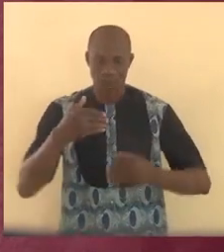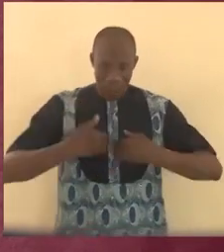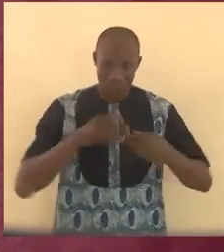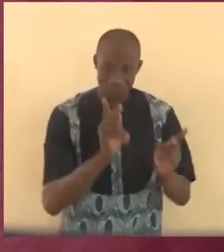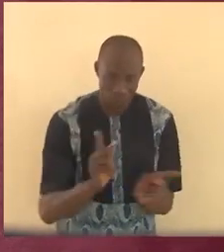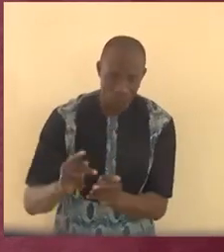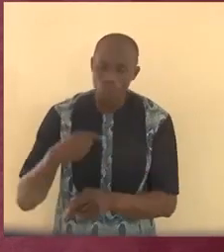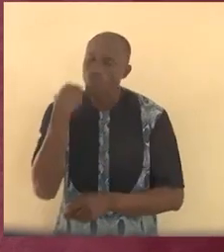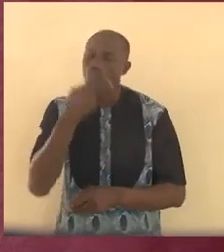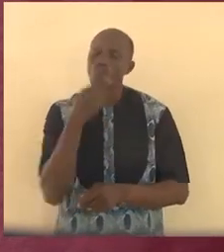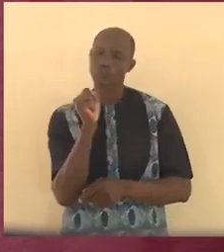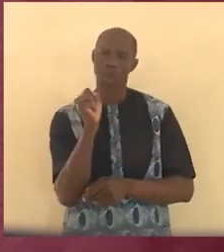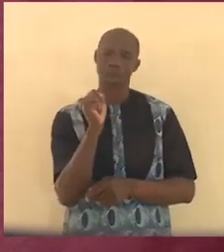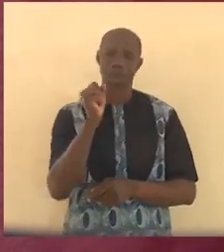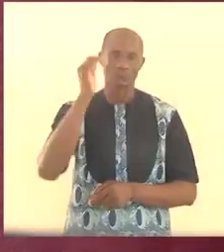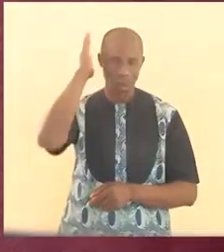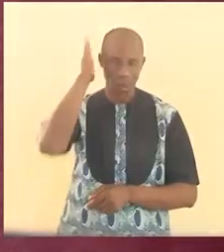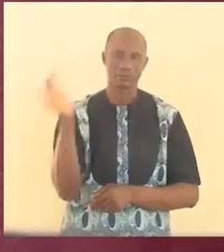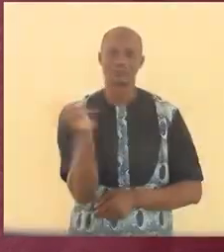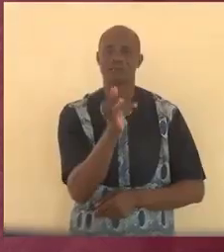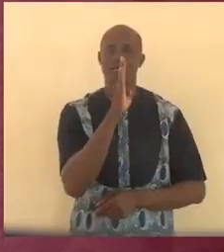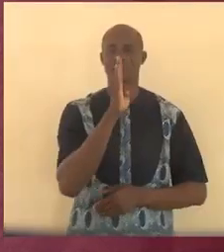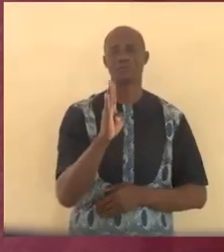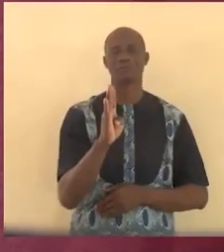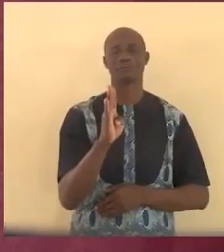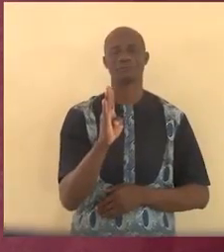prepared, whose will they be?